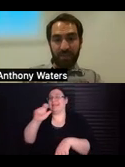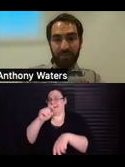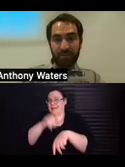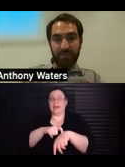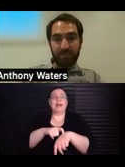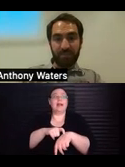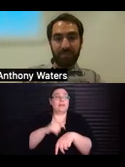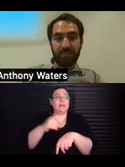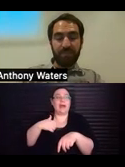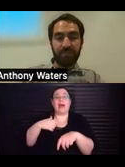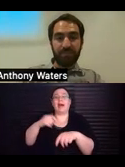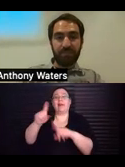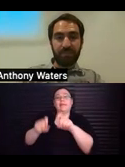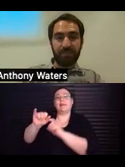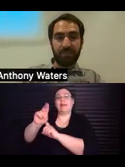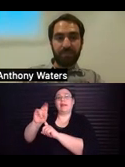inquiry.